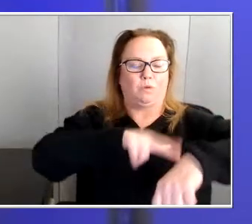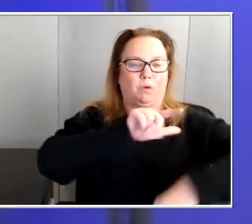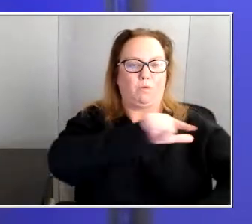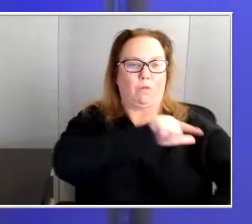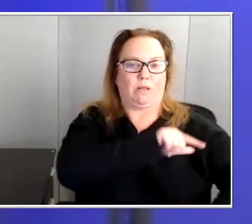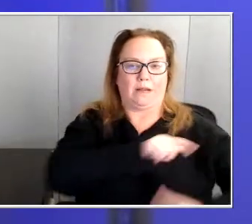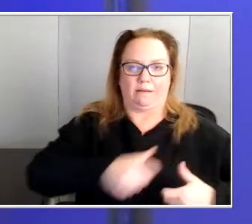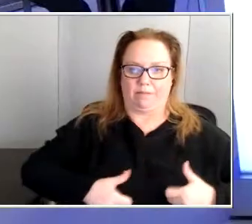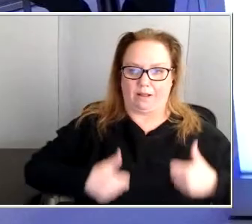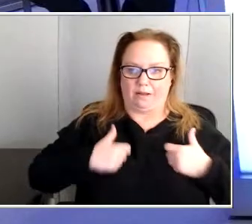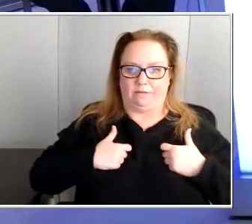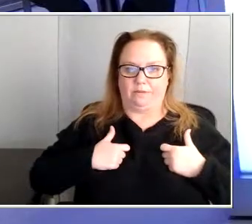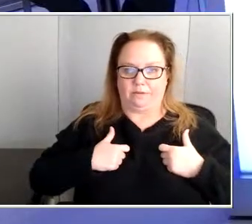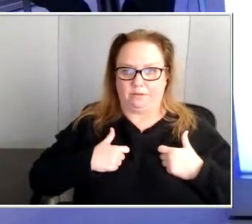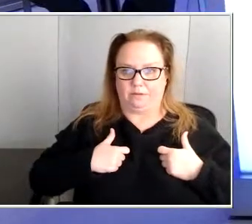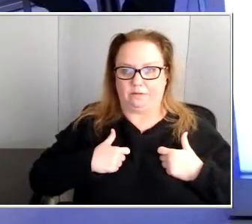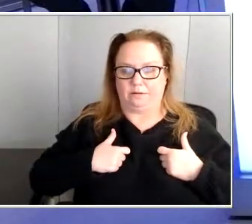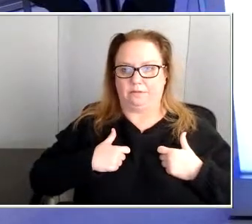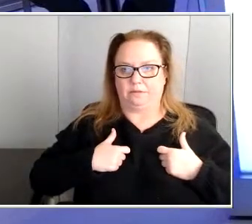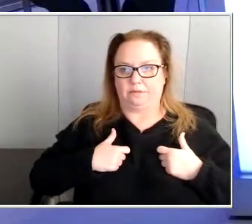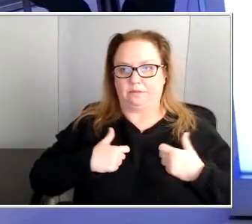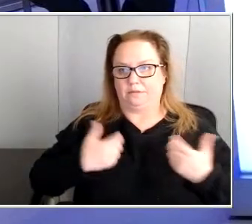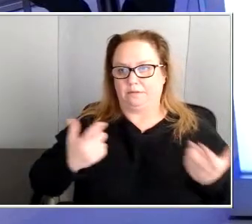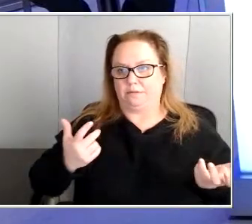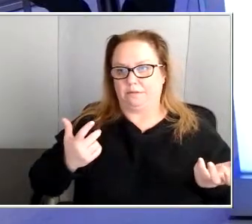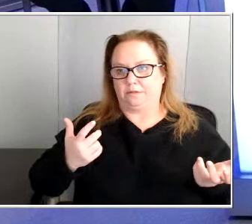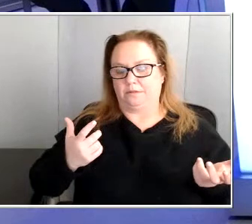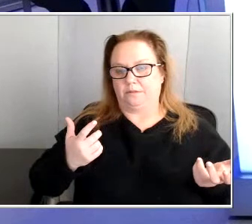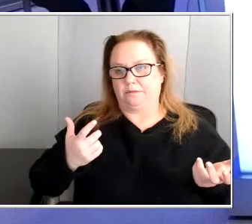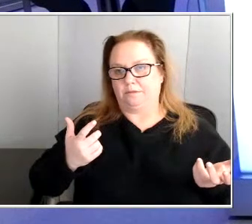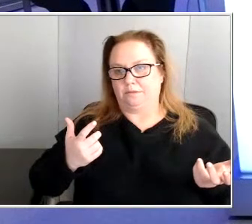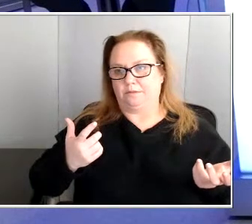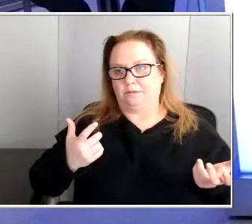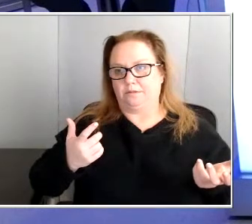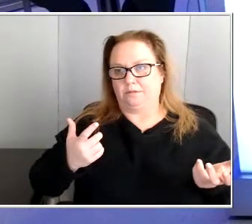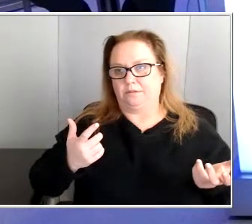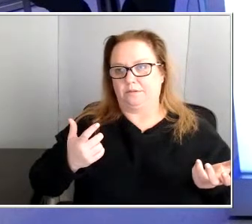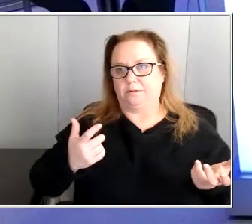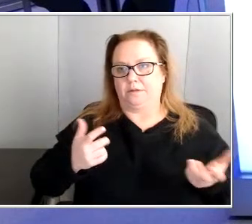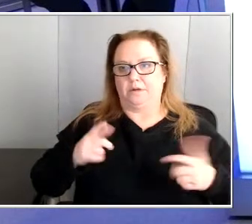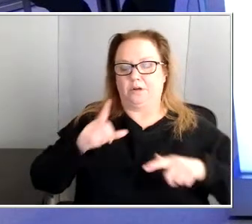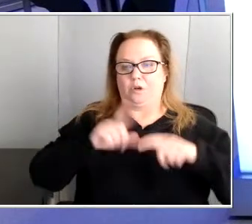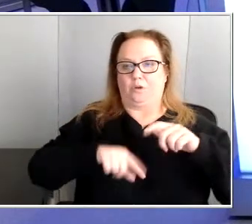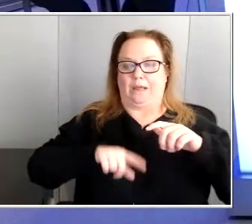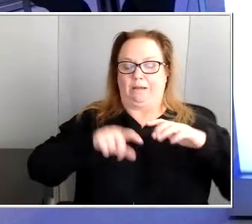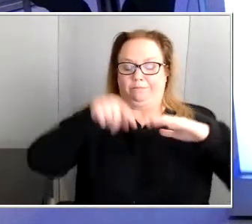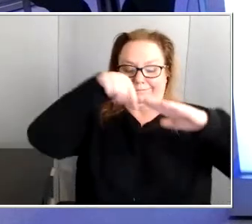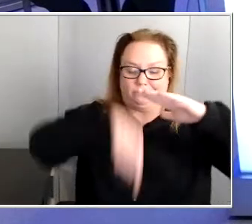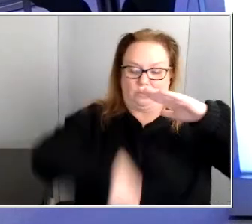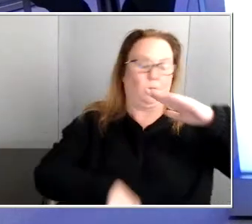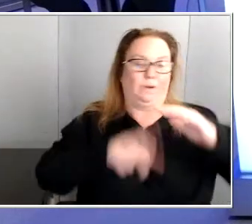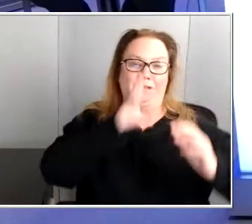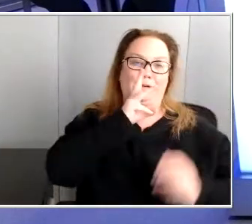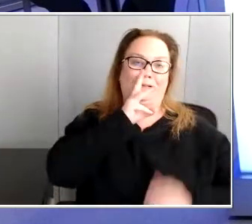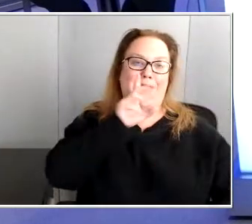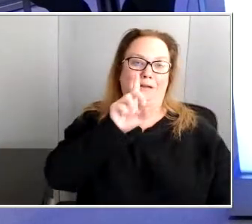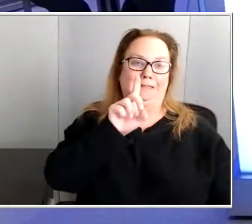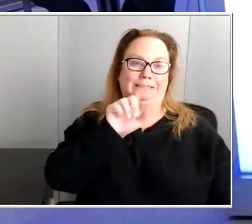going to airplane mechanics? Right. I mean, if you're a deep sea diver, you can't do that, and these kind of things.